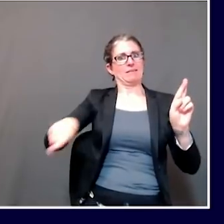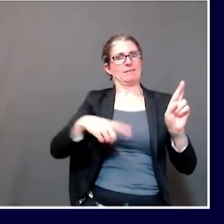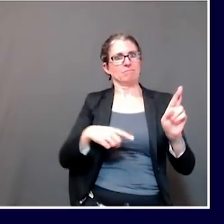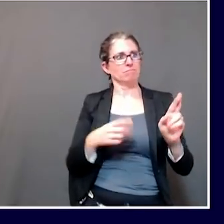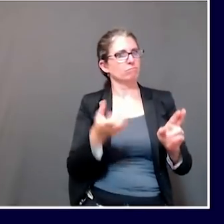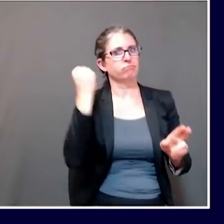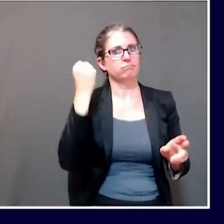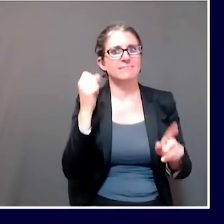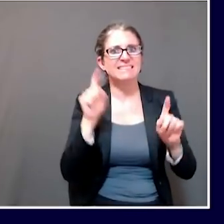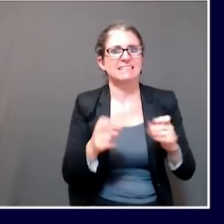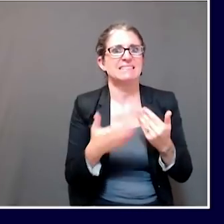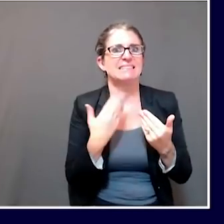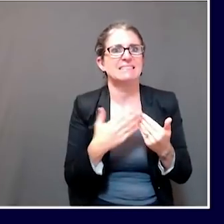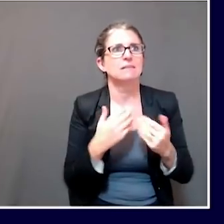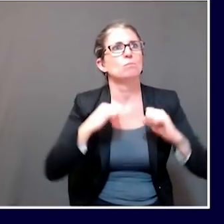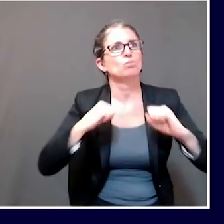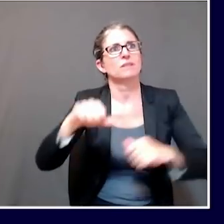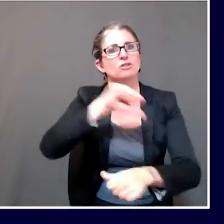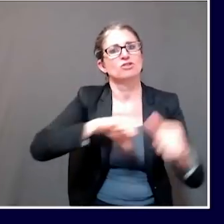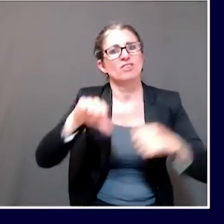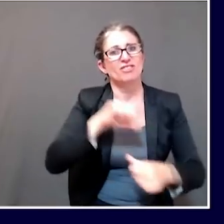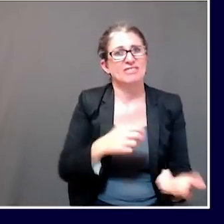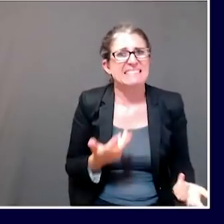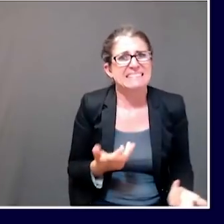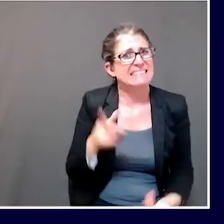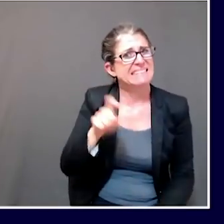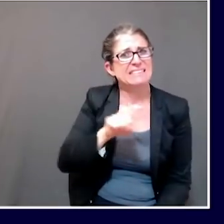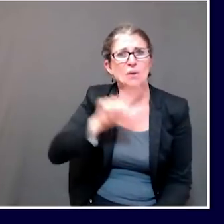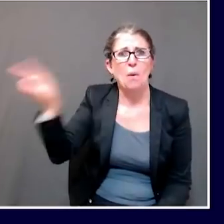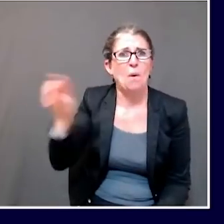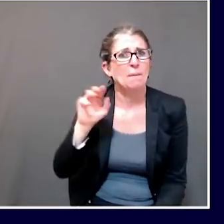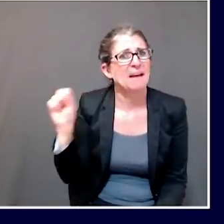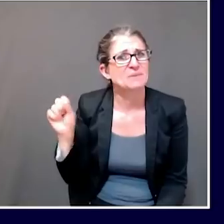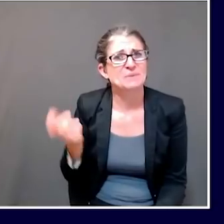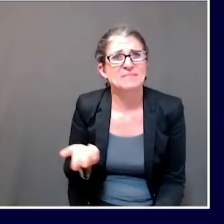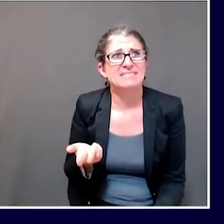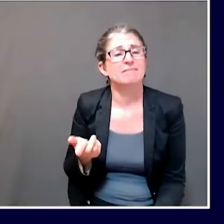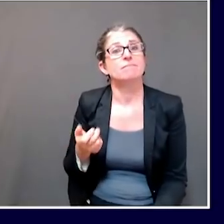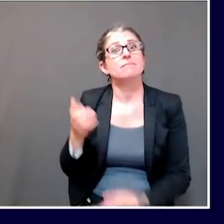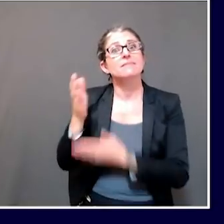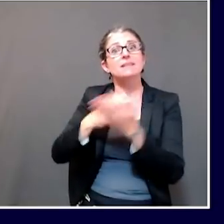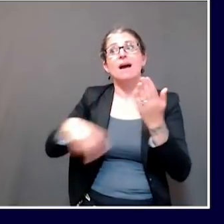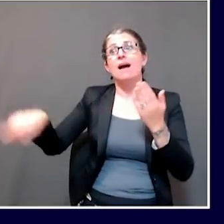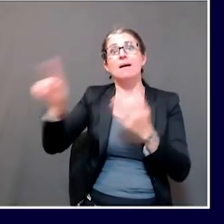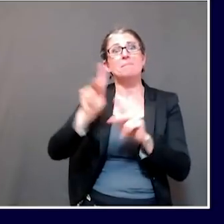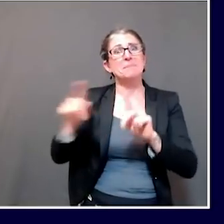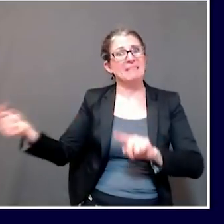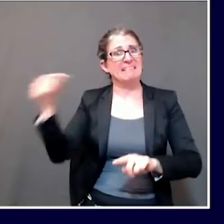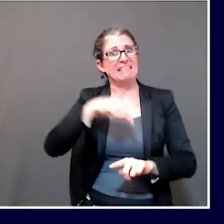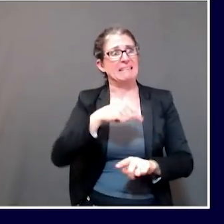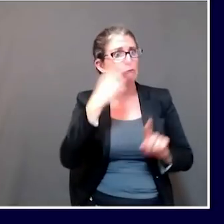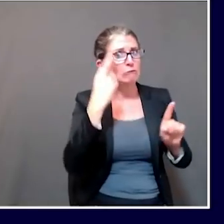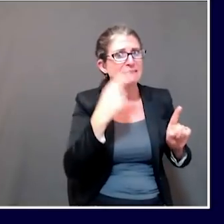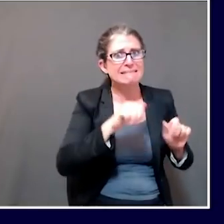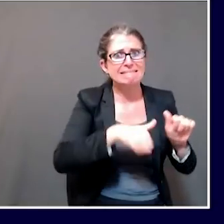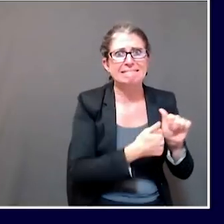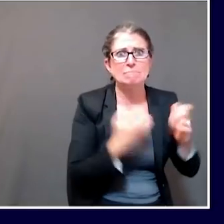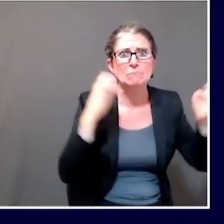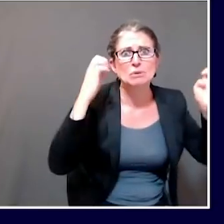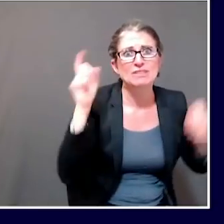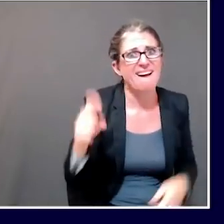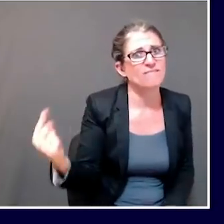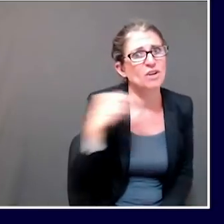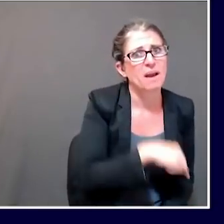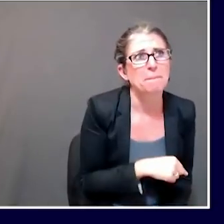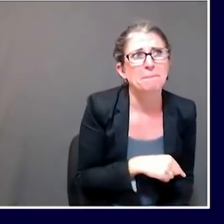country where there is a higher burden of COVID-19, to provide a ready, available way for them to get tested and